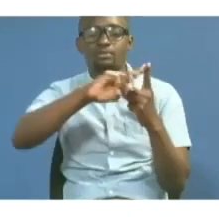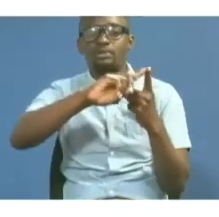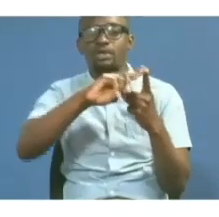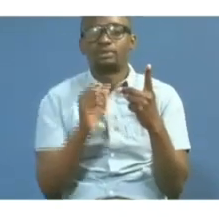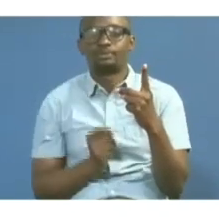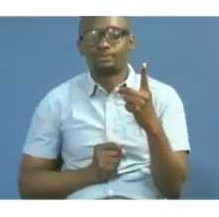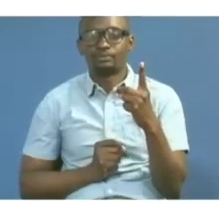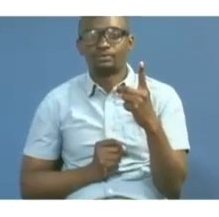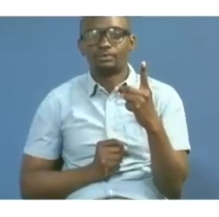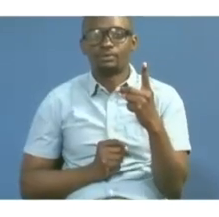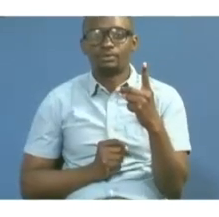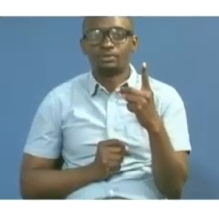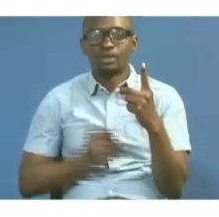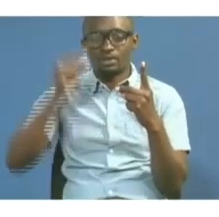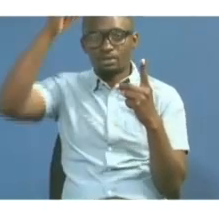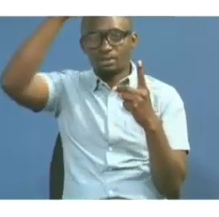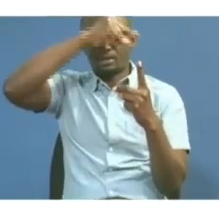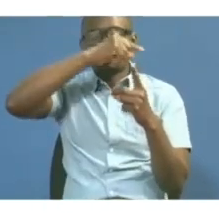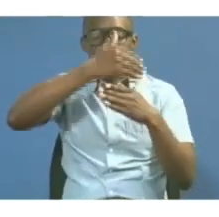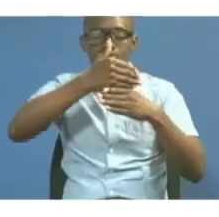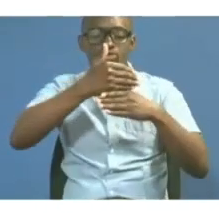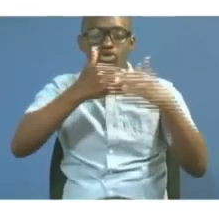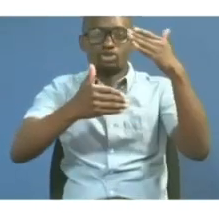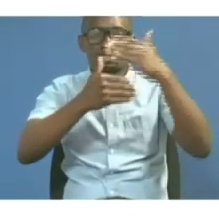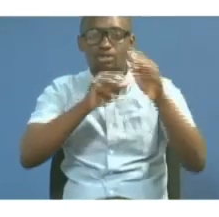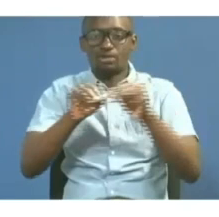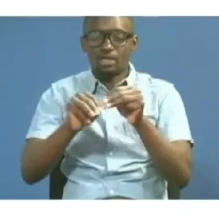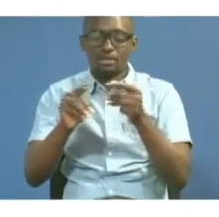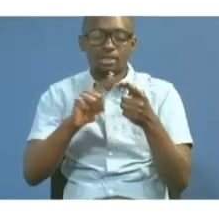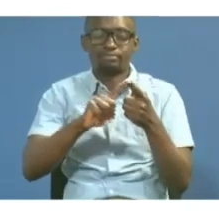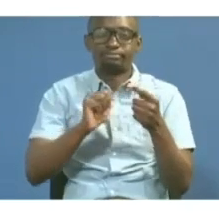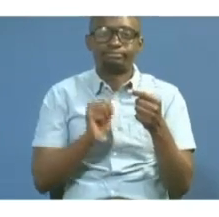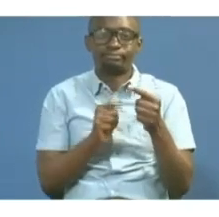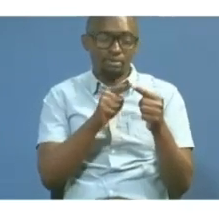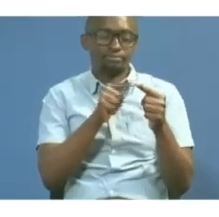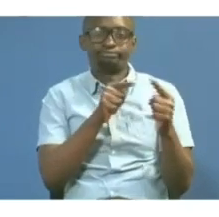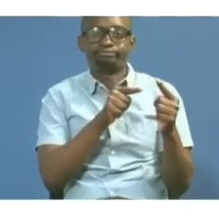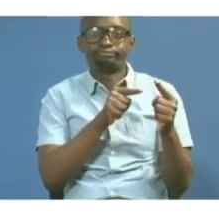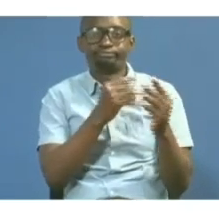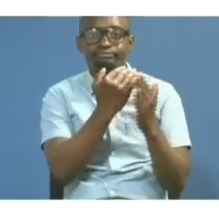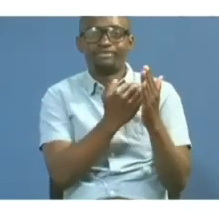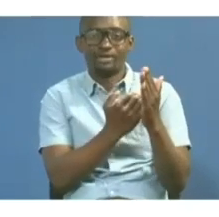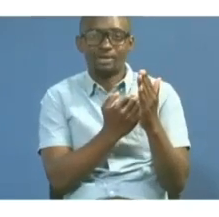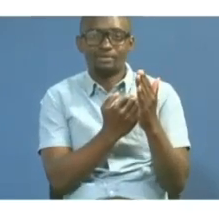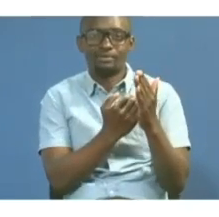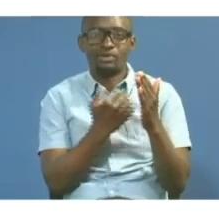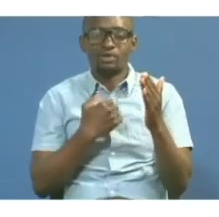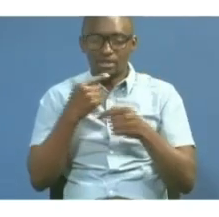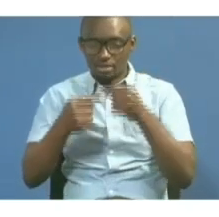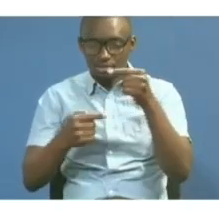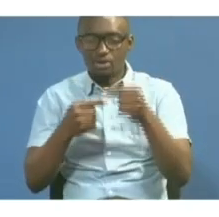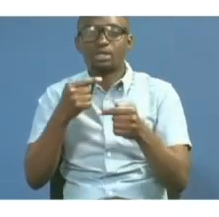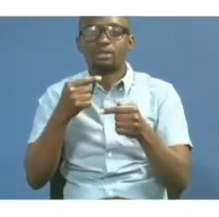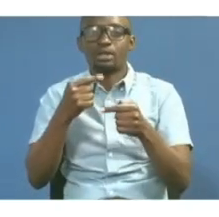programs. One of the program is Bachelor of Science in Construction Management. In this program,